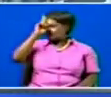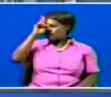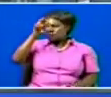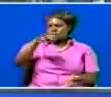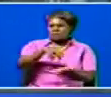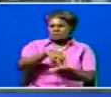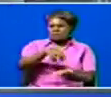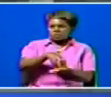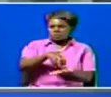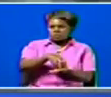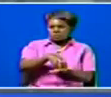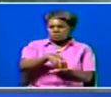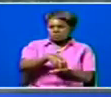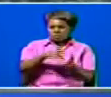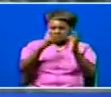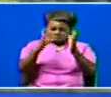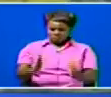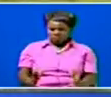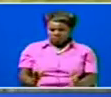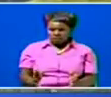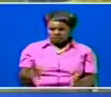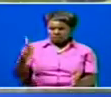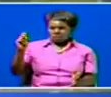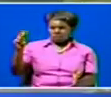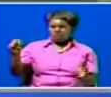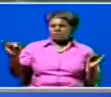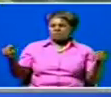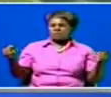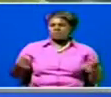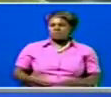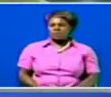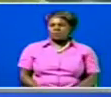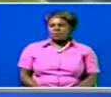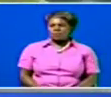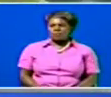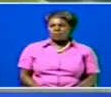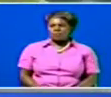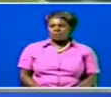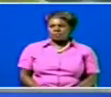Station. Willie Lusige, KTN News.